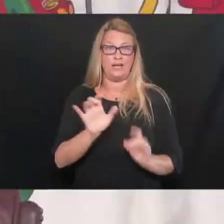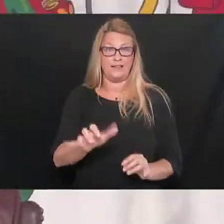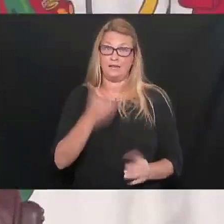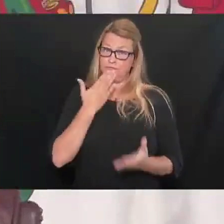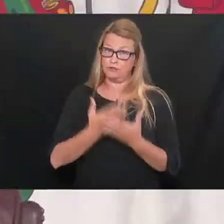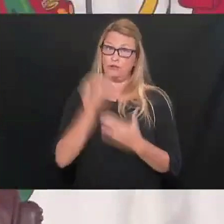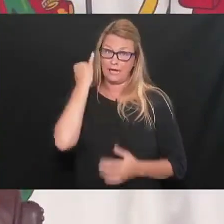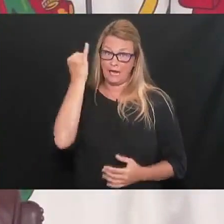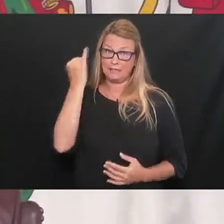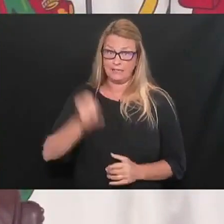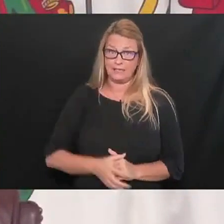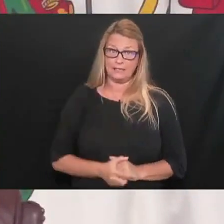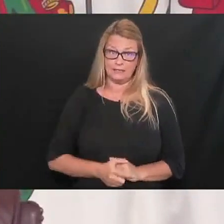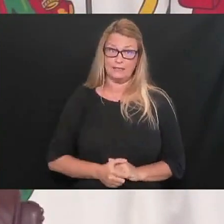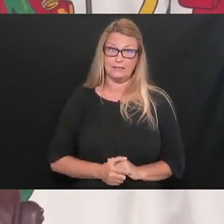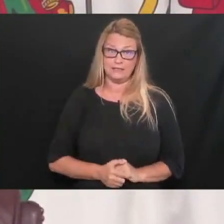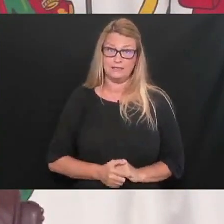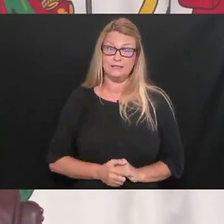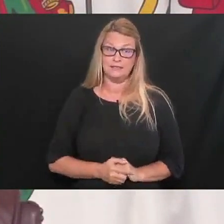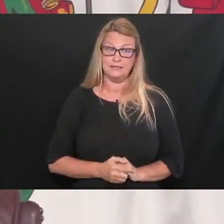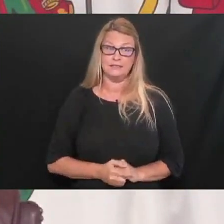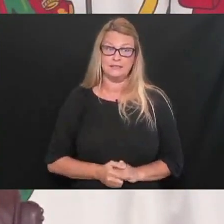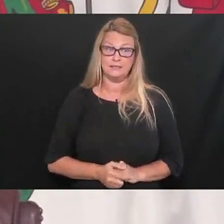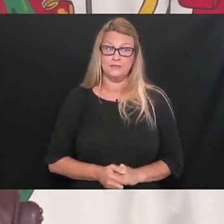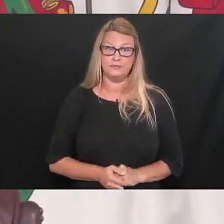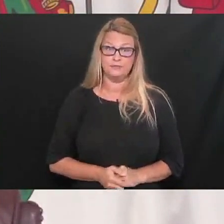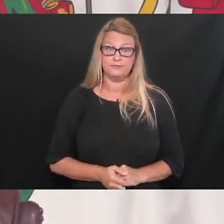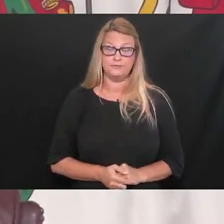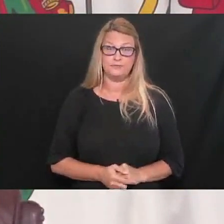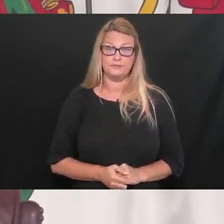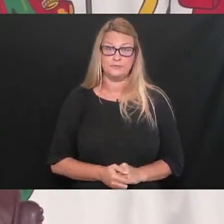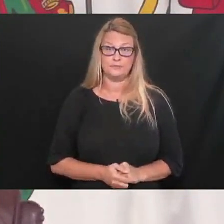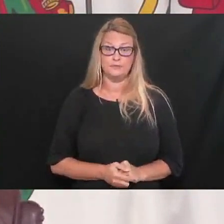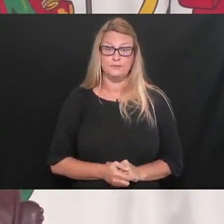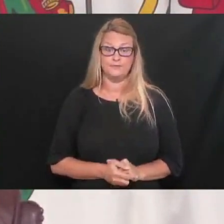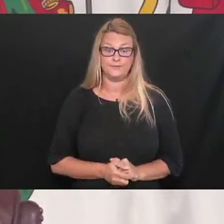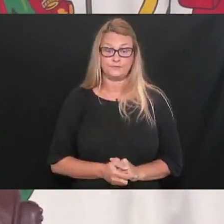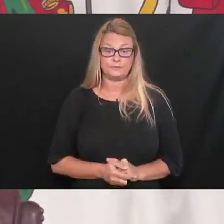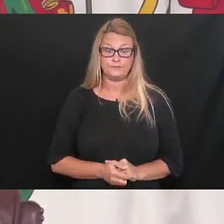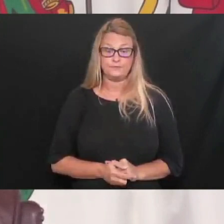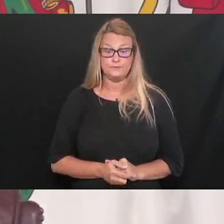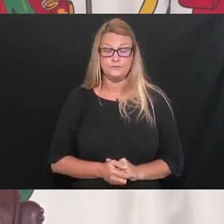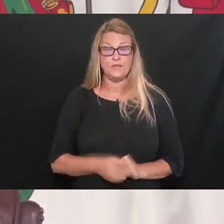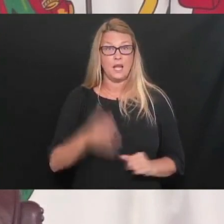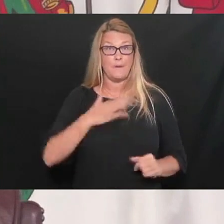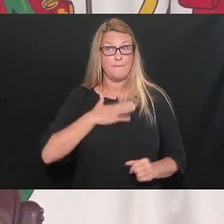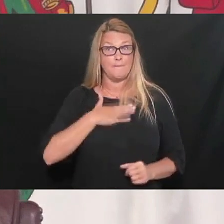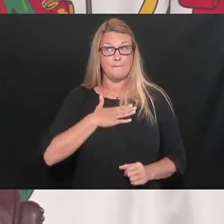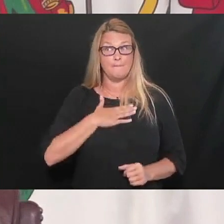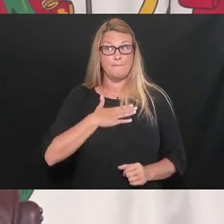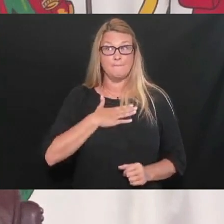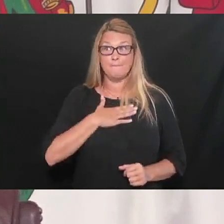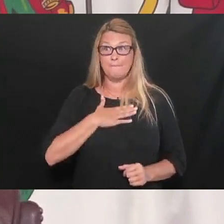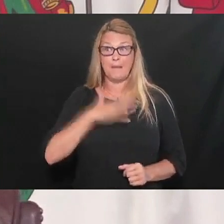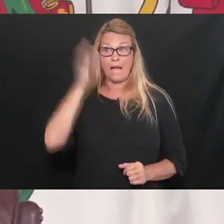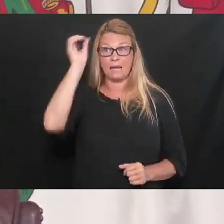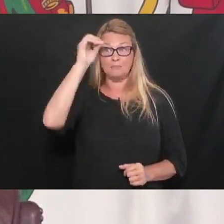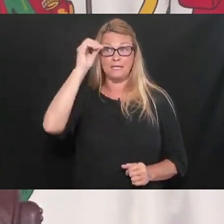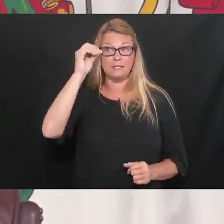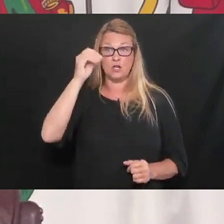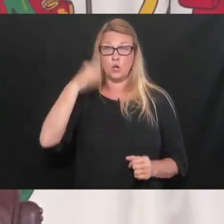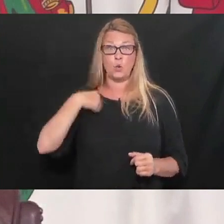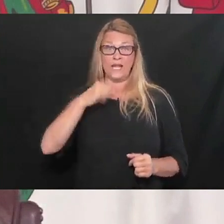idea and everything, but and Mark, I would tell everyone out there, we're one step closer.